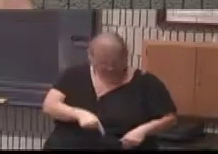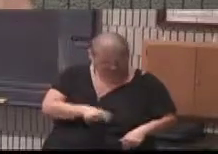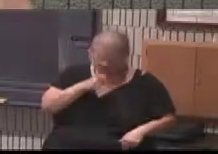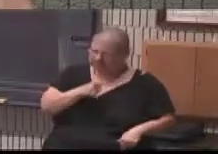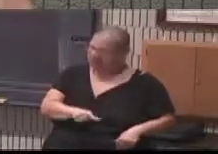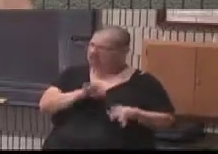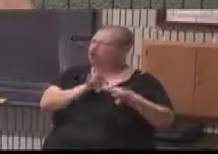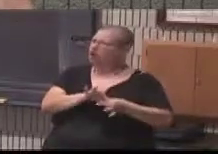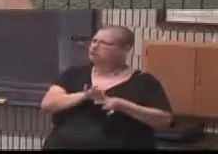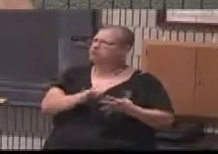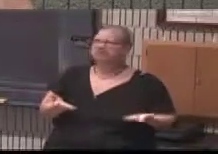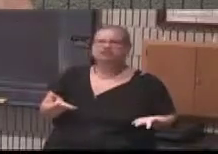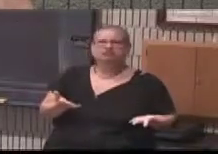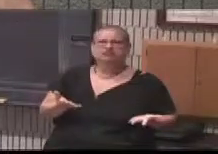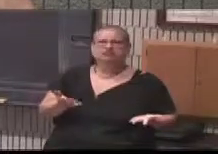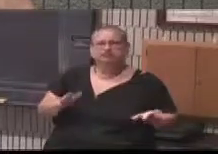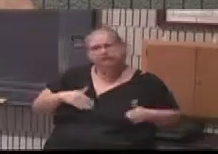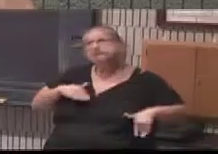with me.